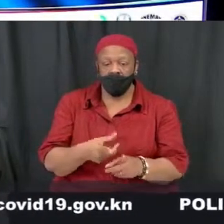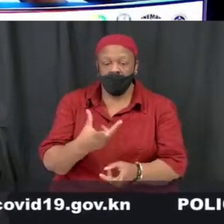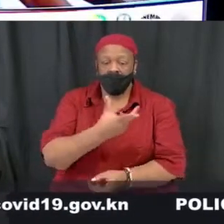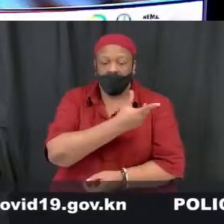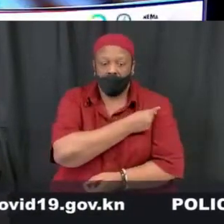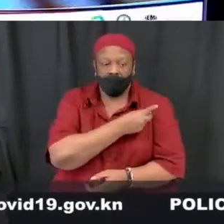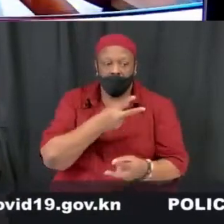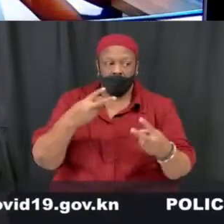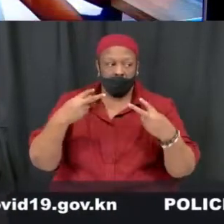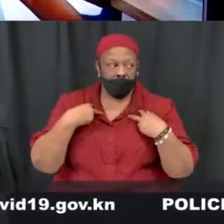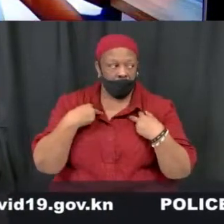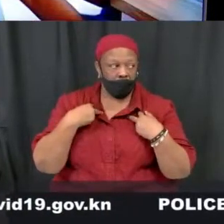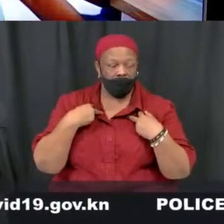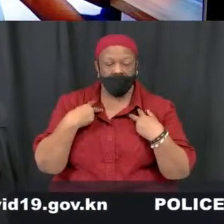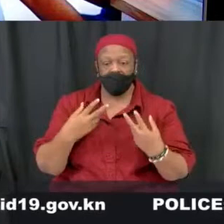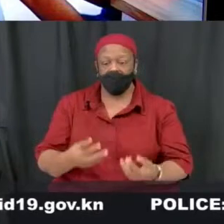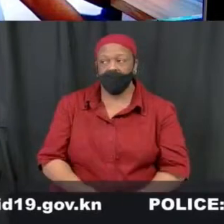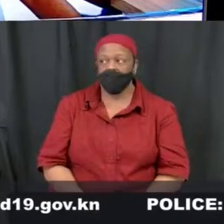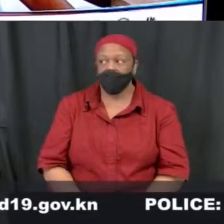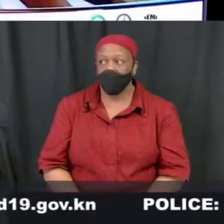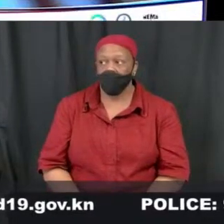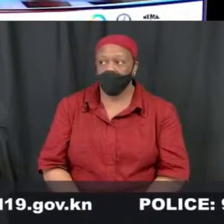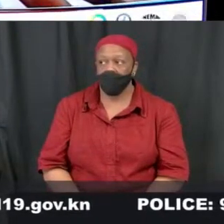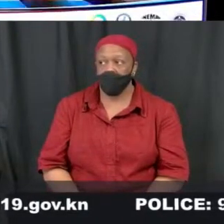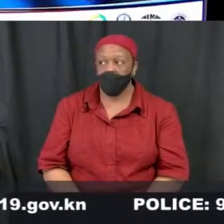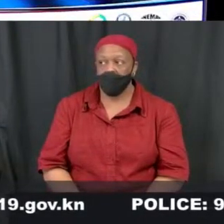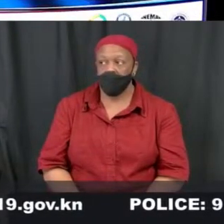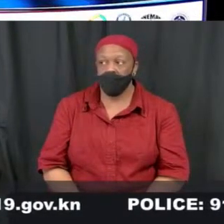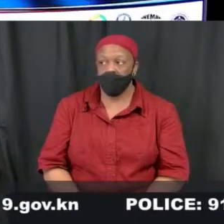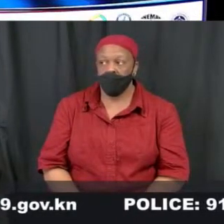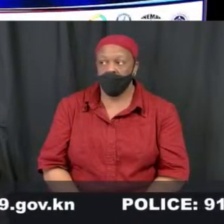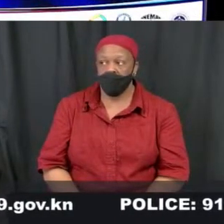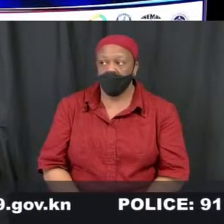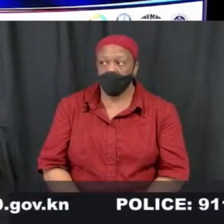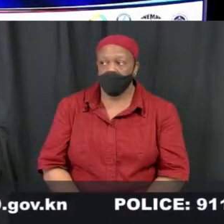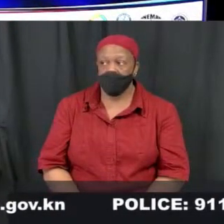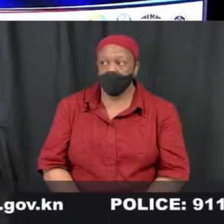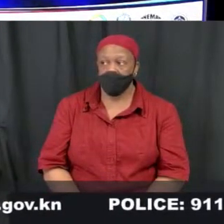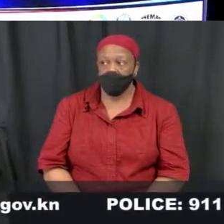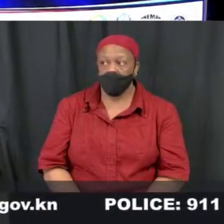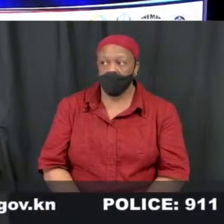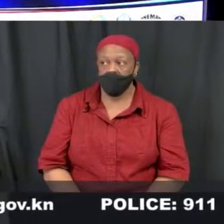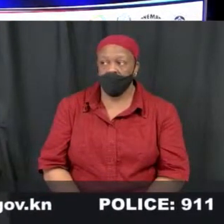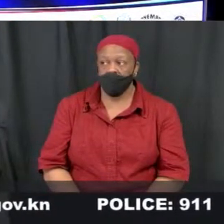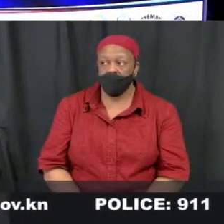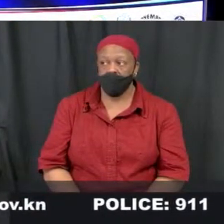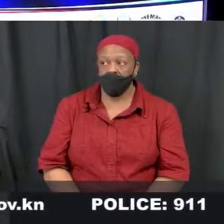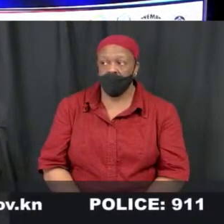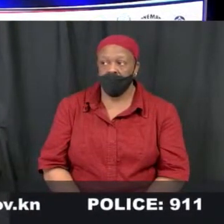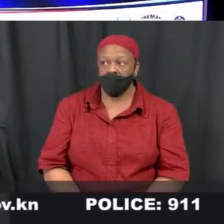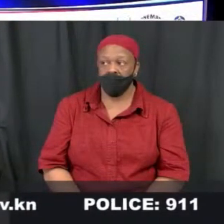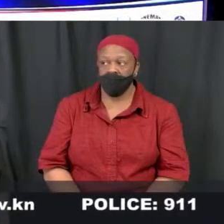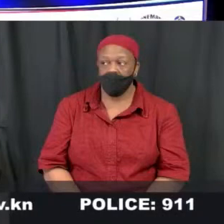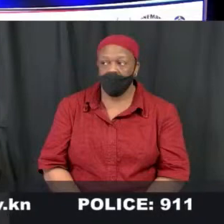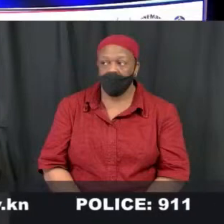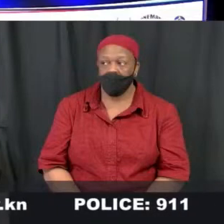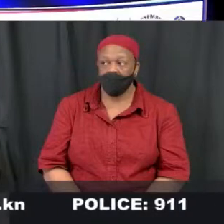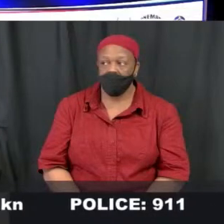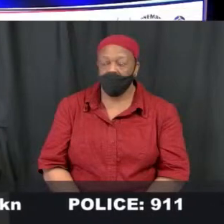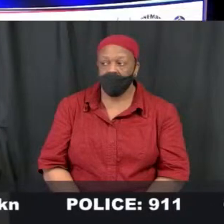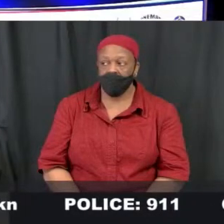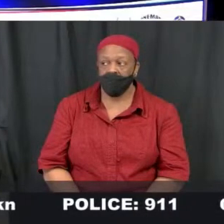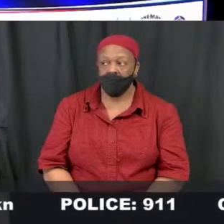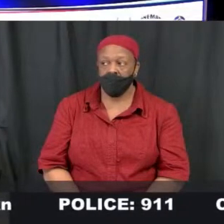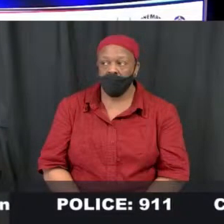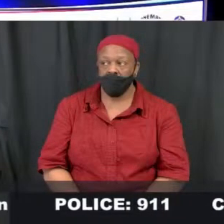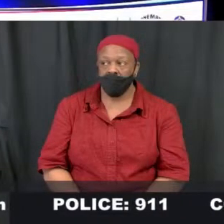Are you required to be vaccinated to use SCASPA's facilities effective